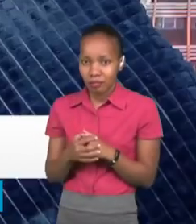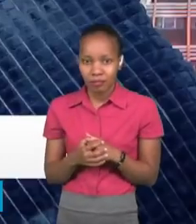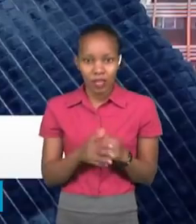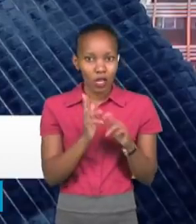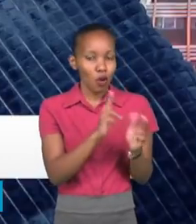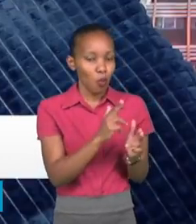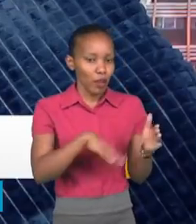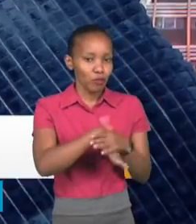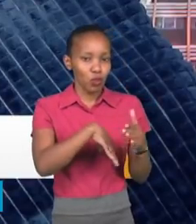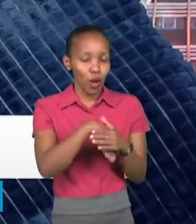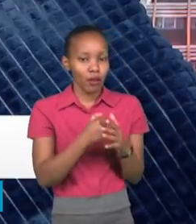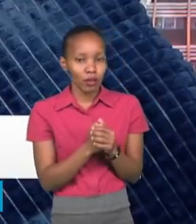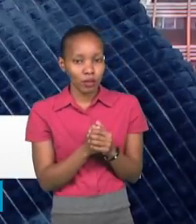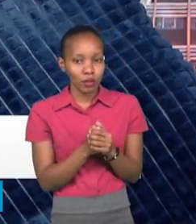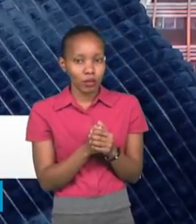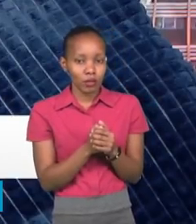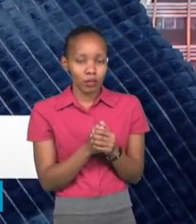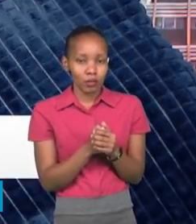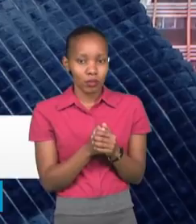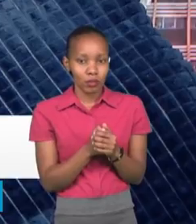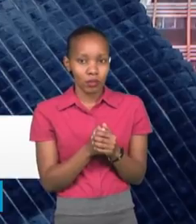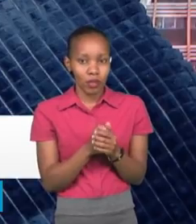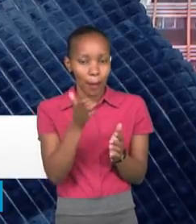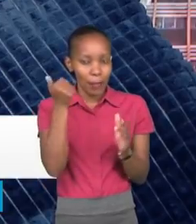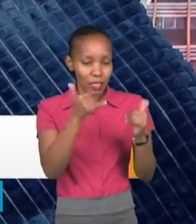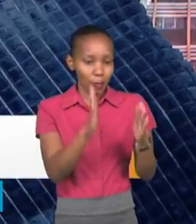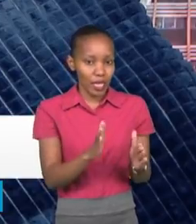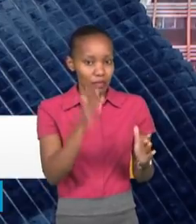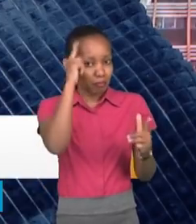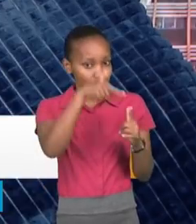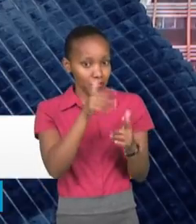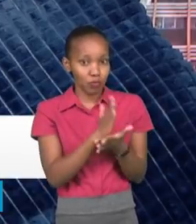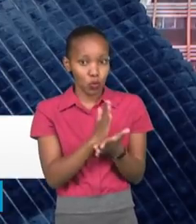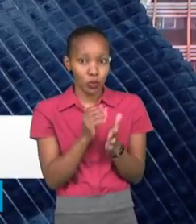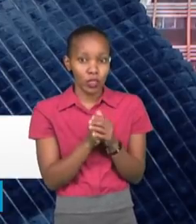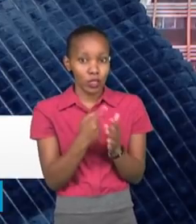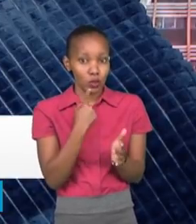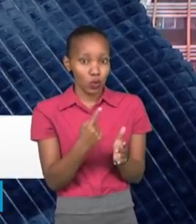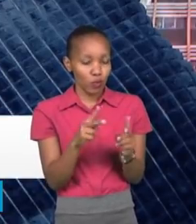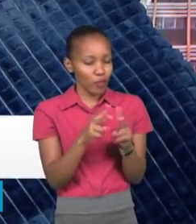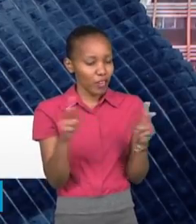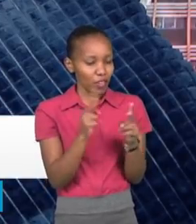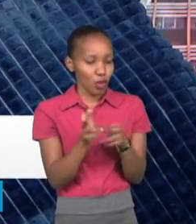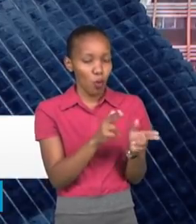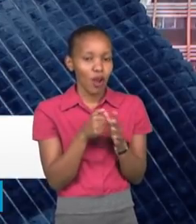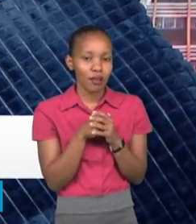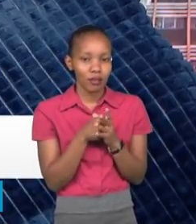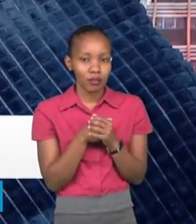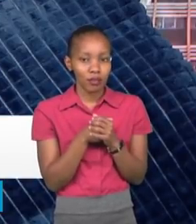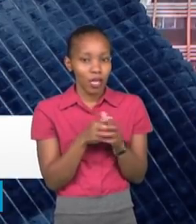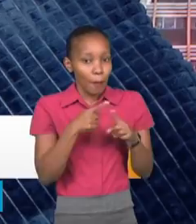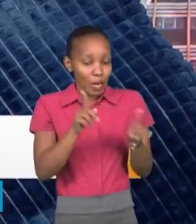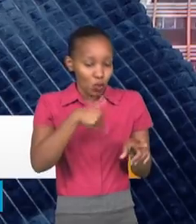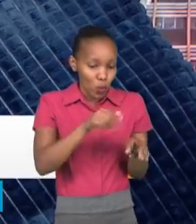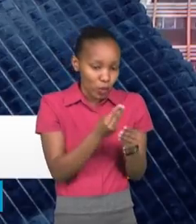normal in football that you'll actually your best players will be targeted. Okay. So it's very normal, but we'll